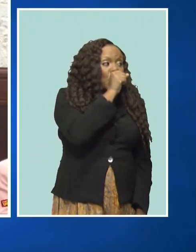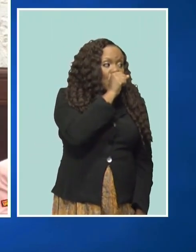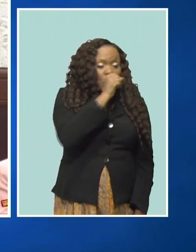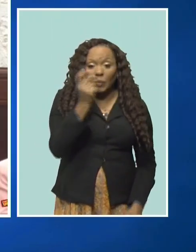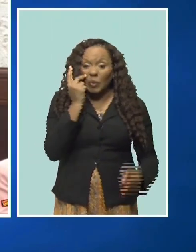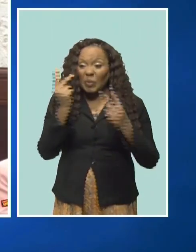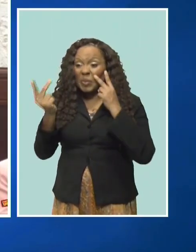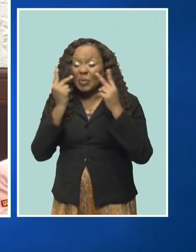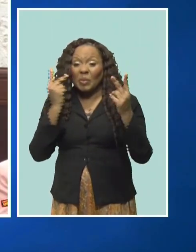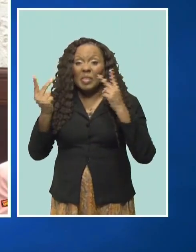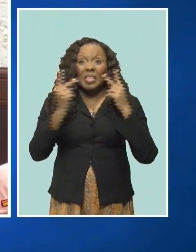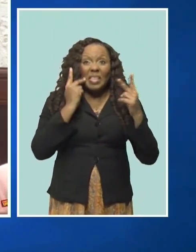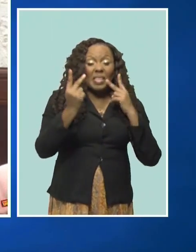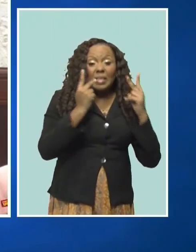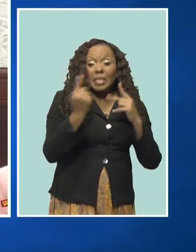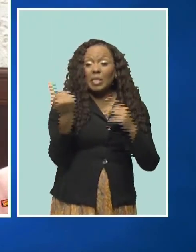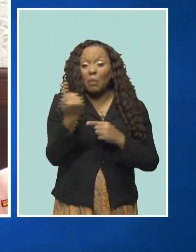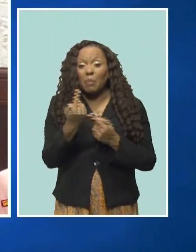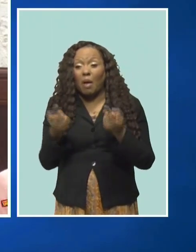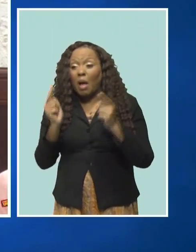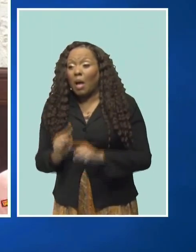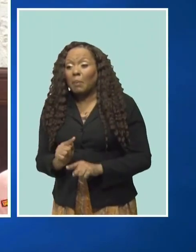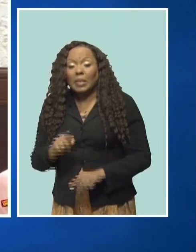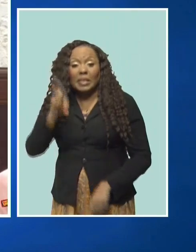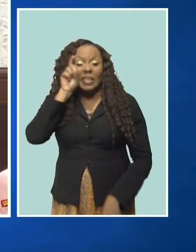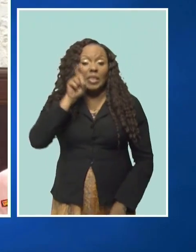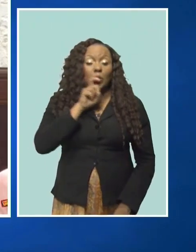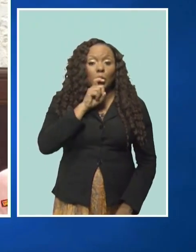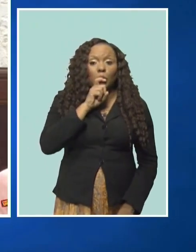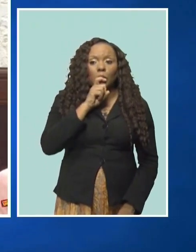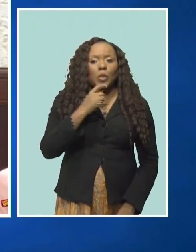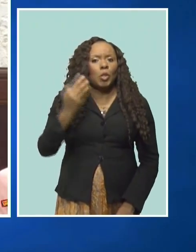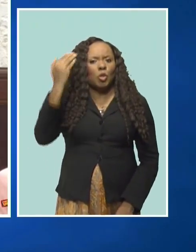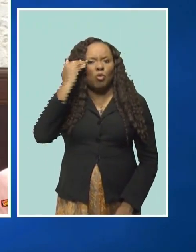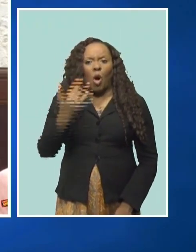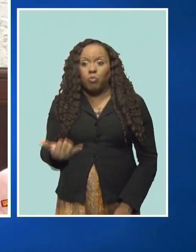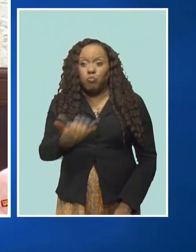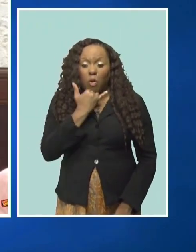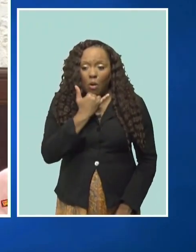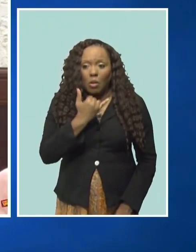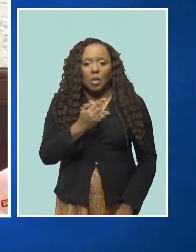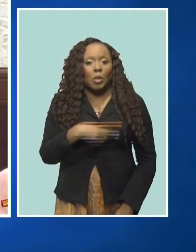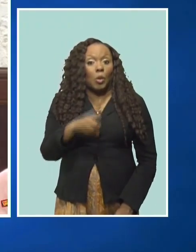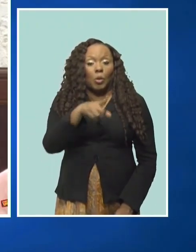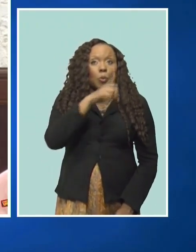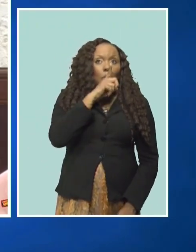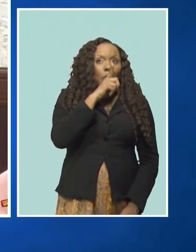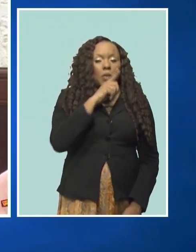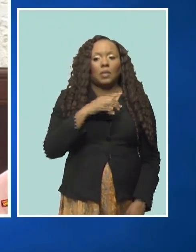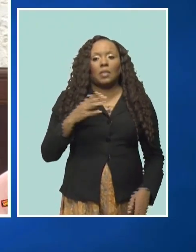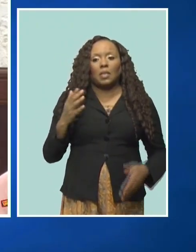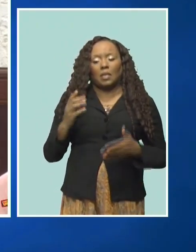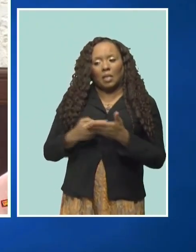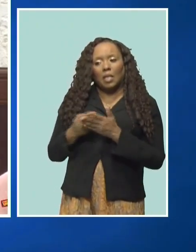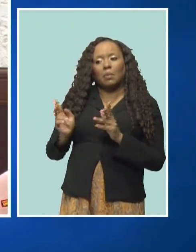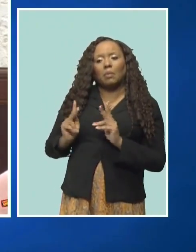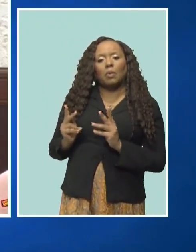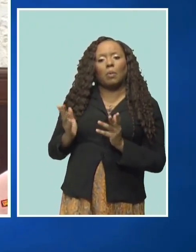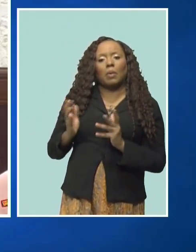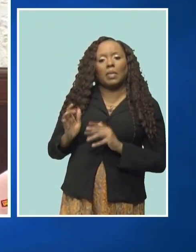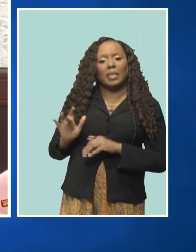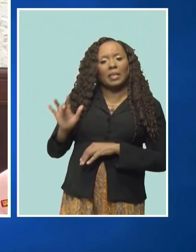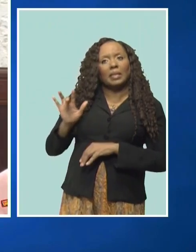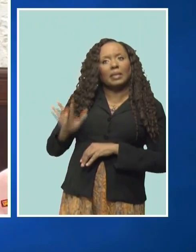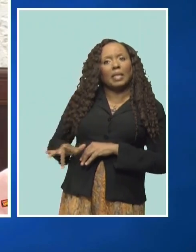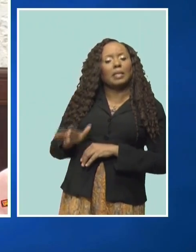Latin term, Mr. Speaker, and then you find that somehow or another a little touching of a leg, and